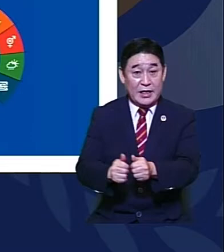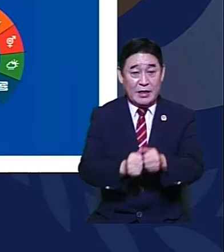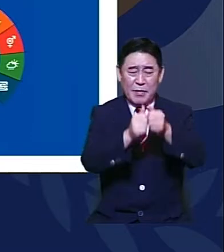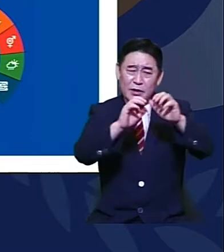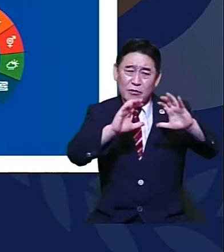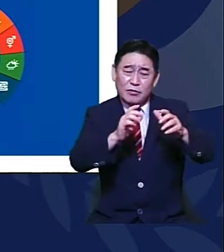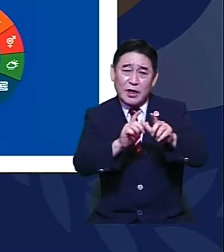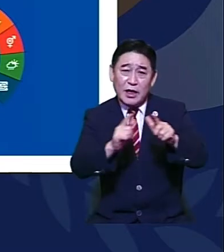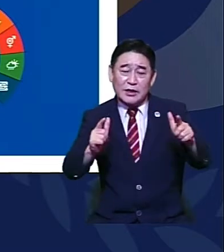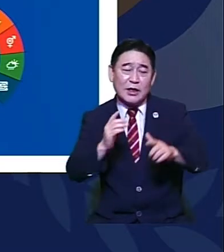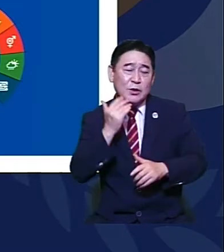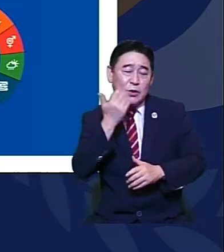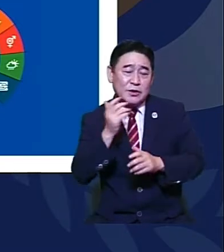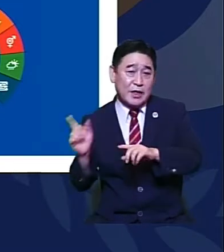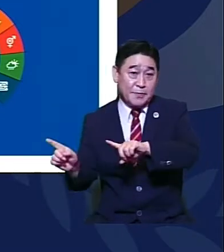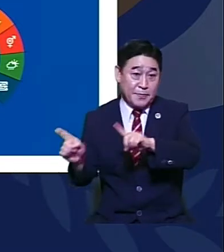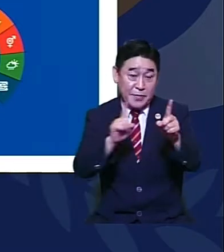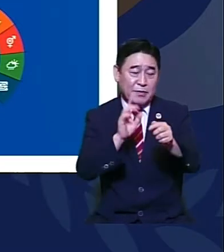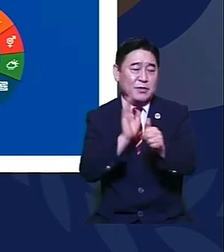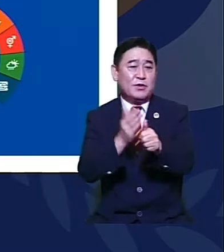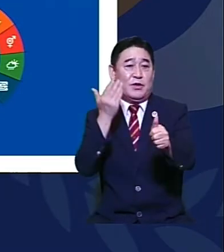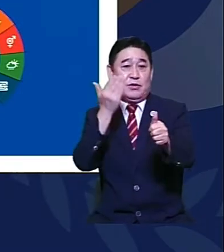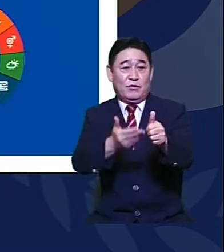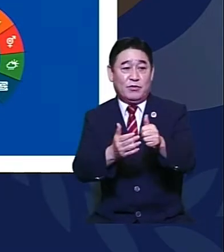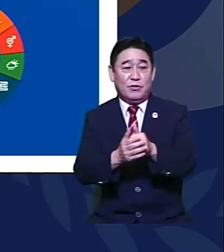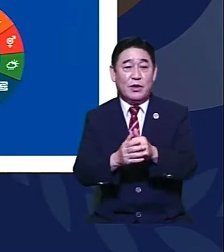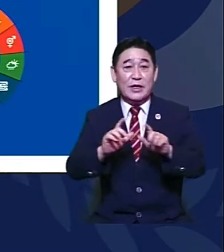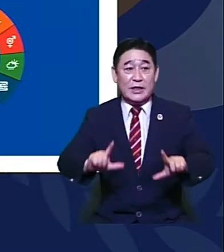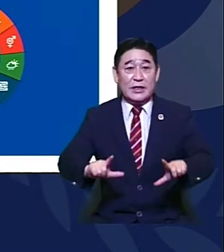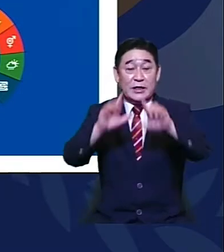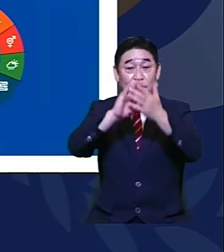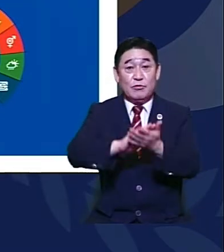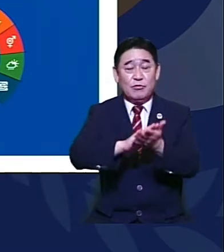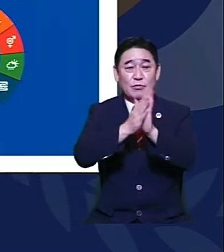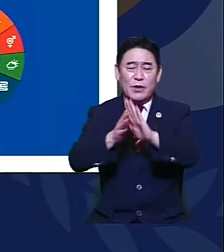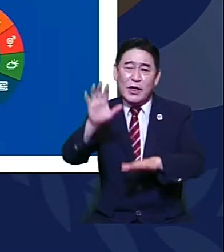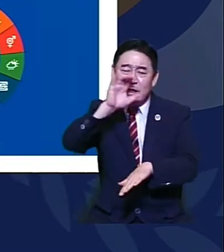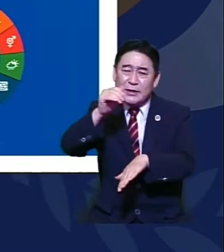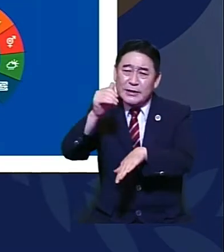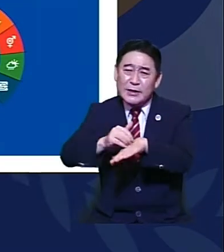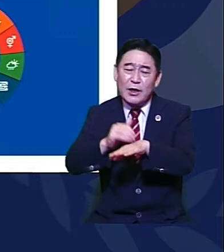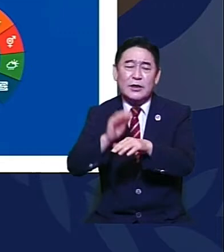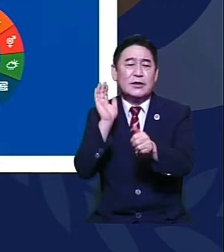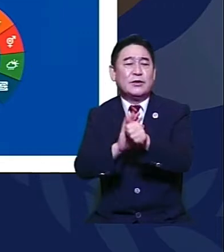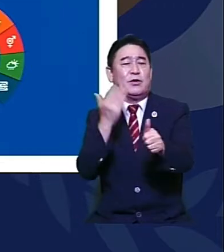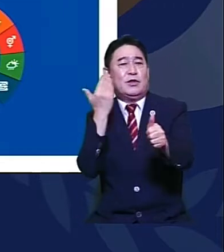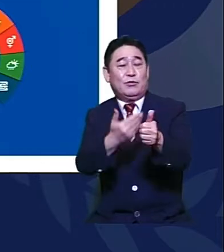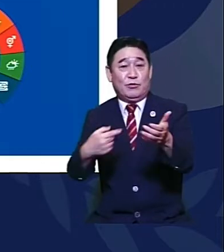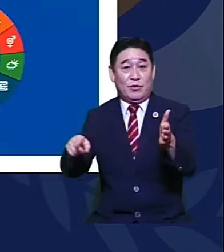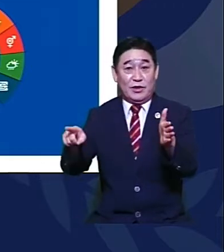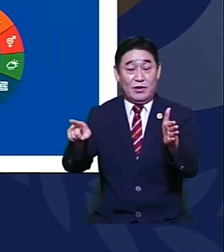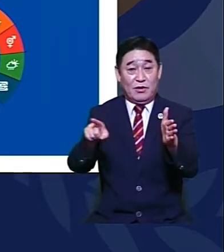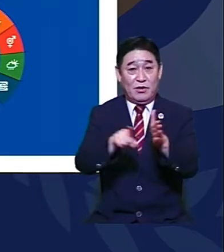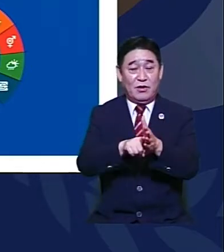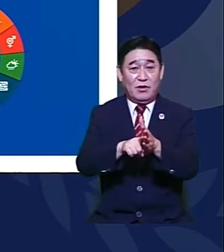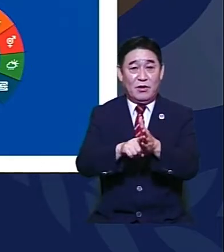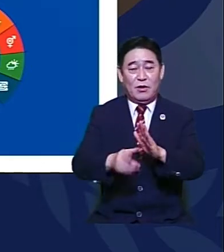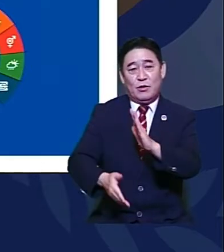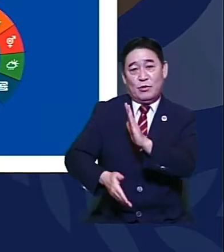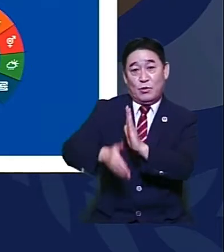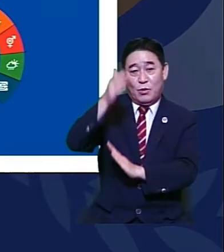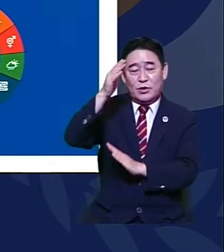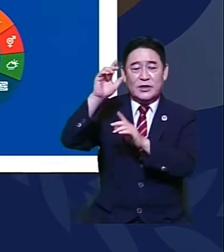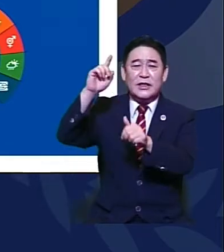green recovery and climate adaptation by enhancing urban ecosystem